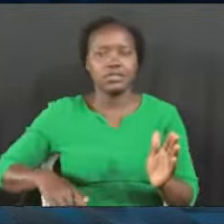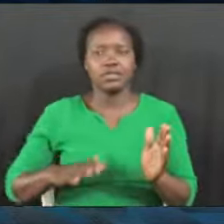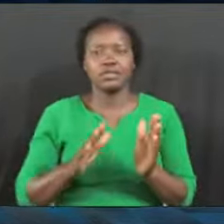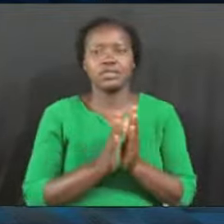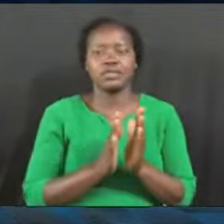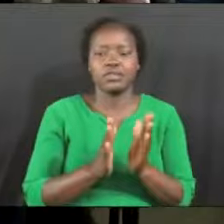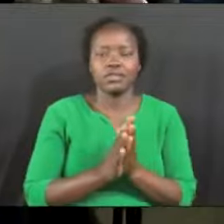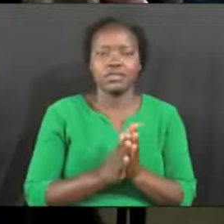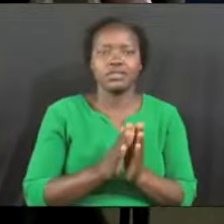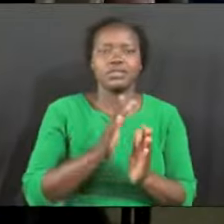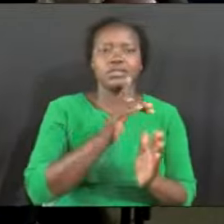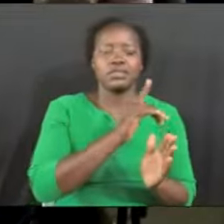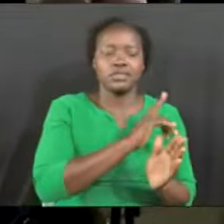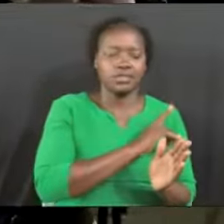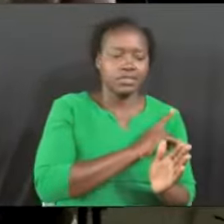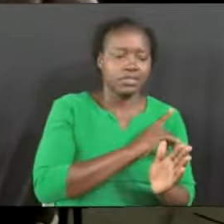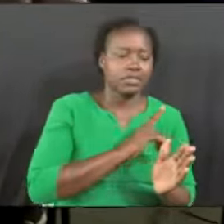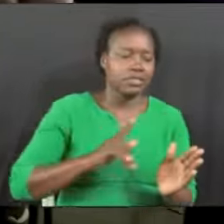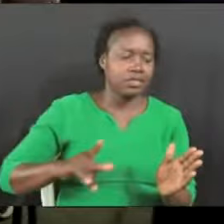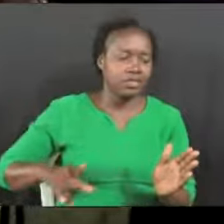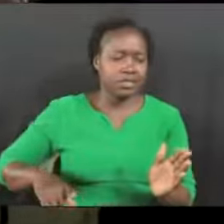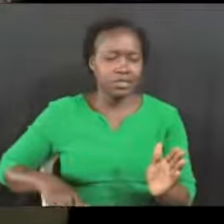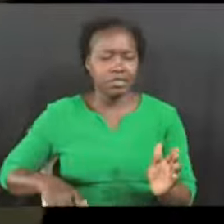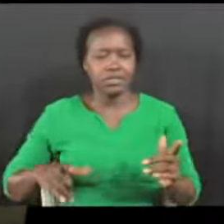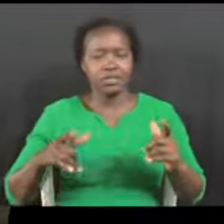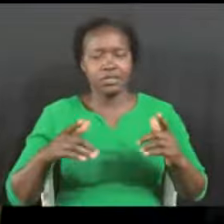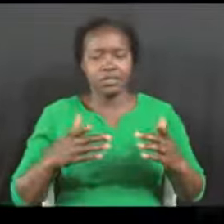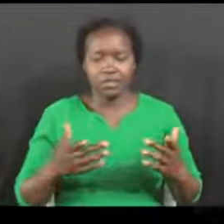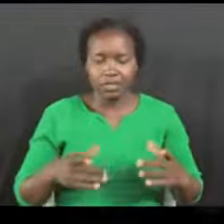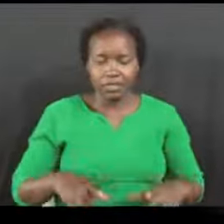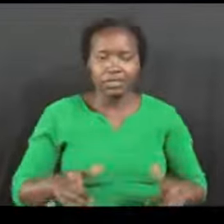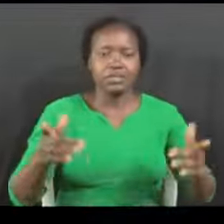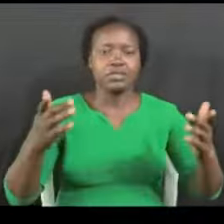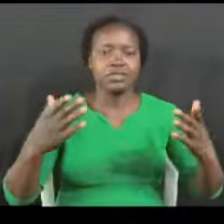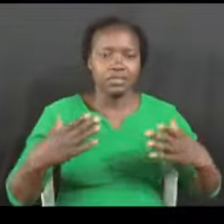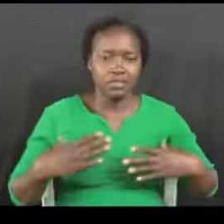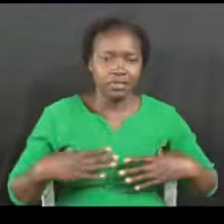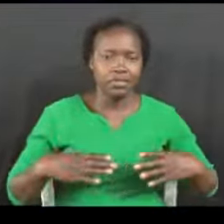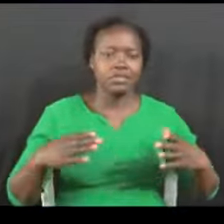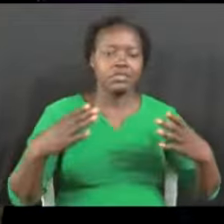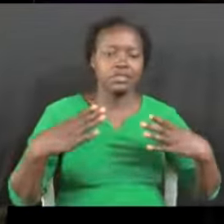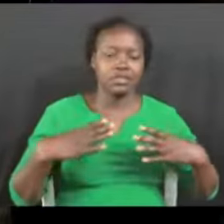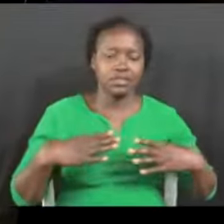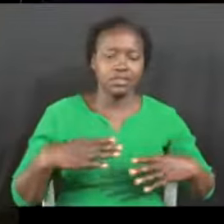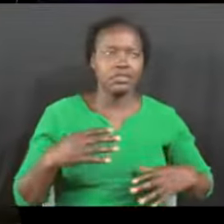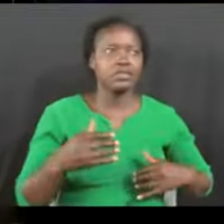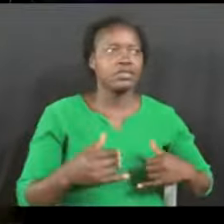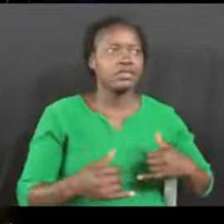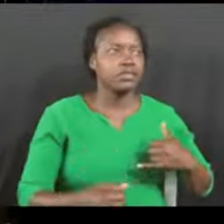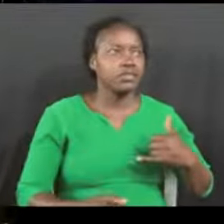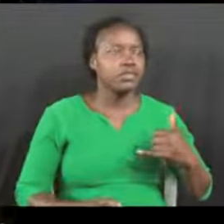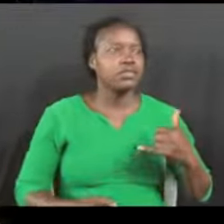Praise the Lord. Let the people, let God's people rejoice.